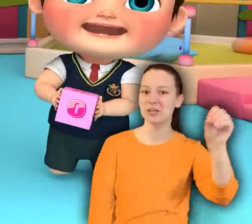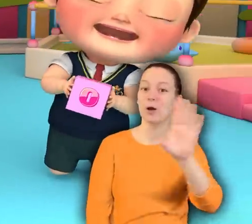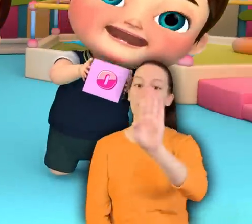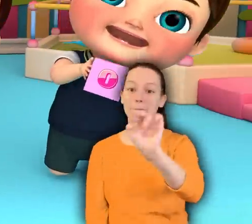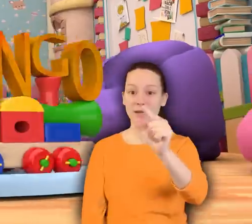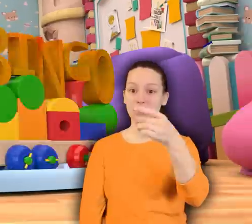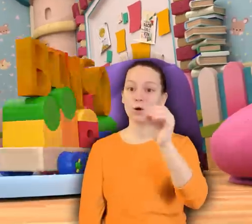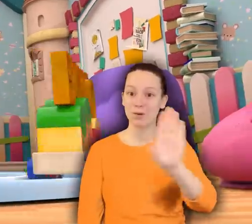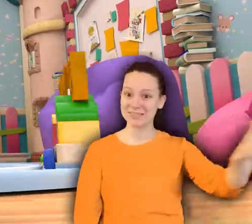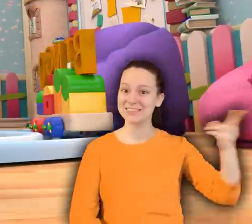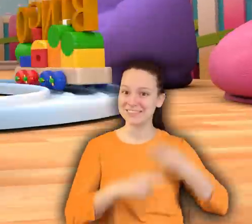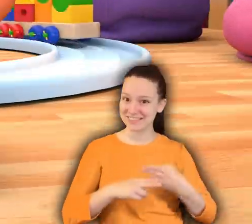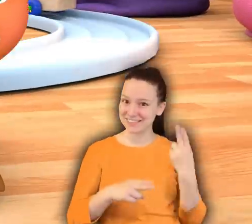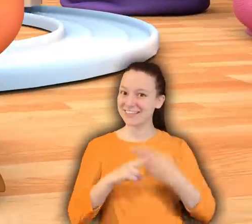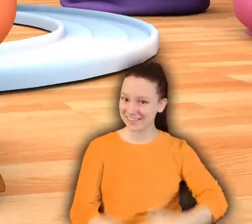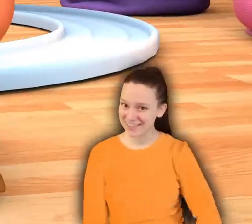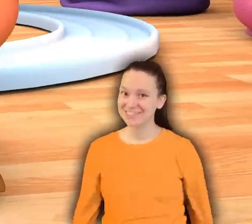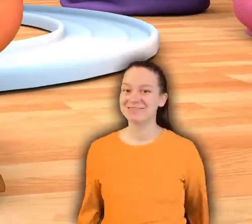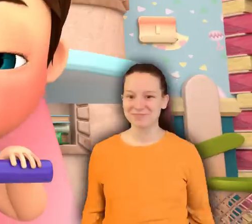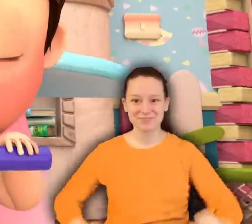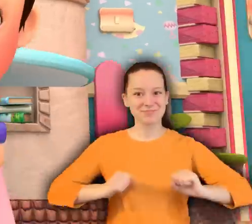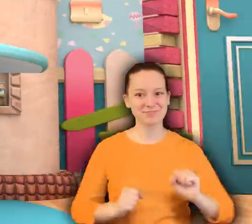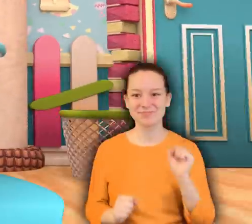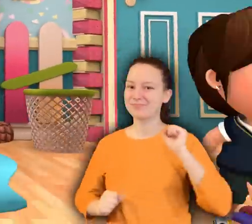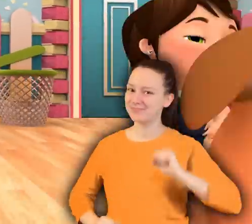India when Bingo was his name-o